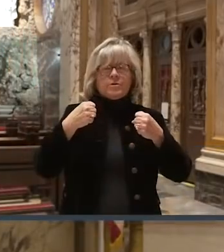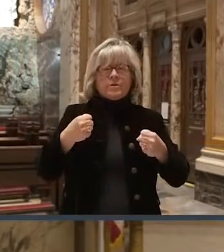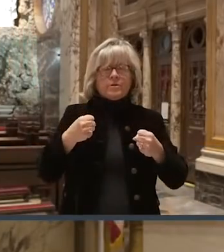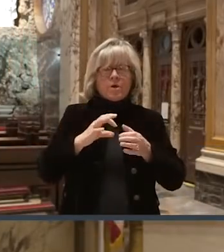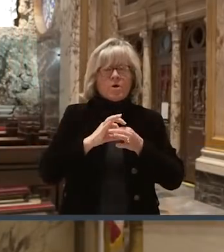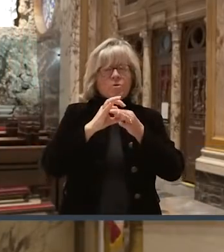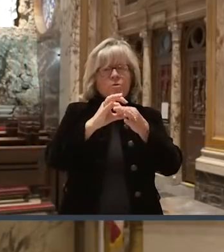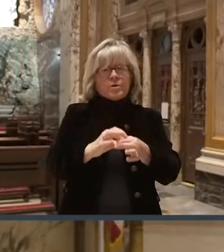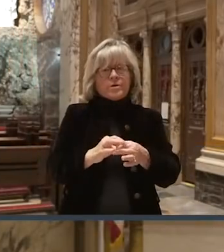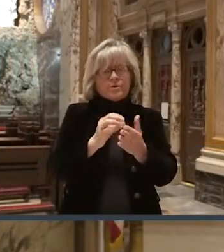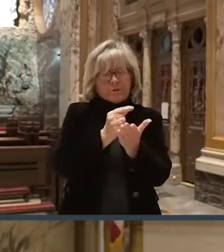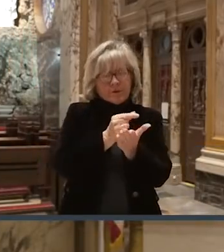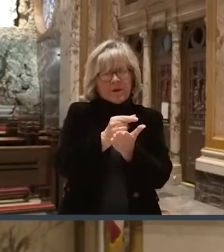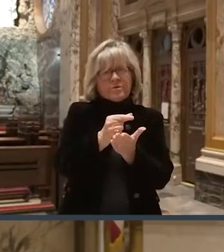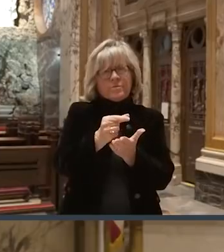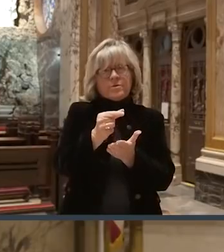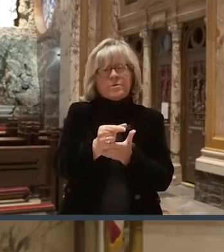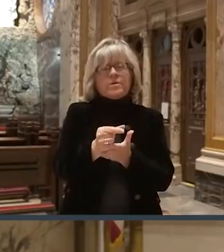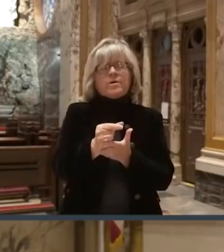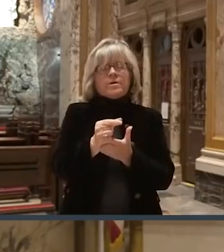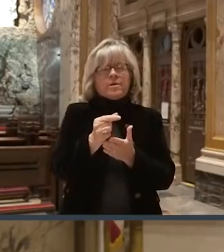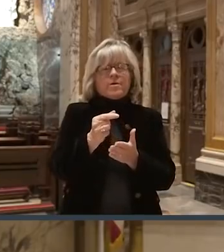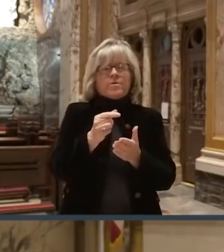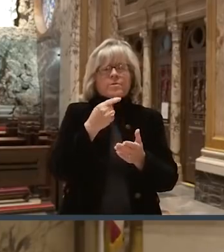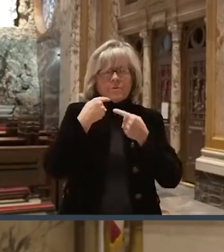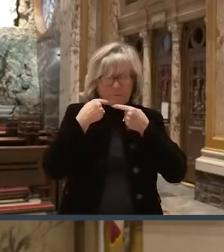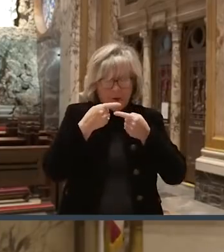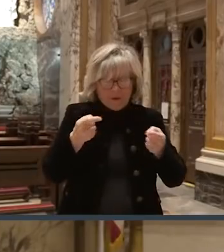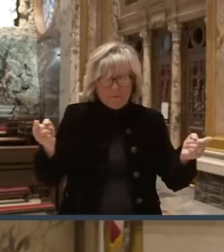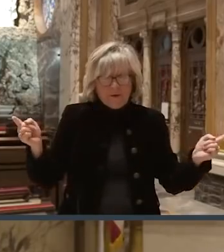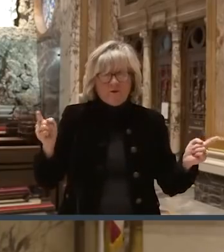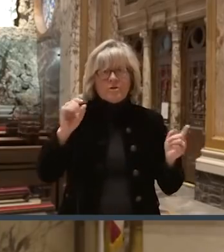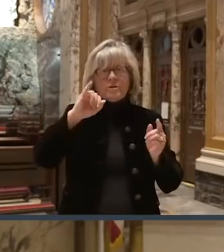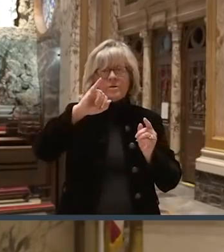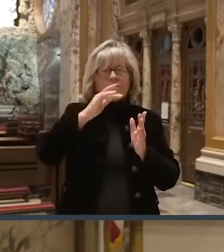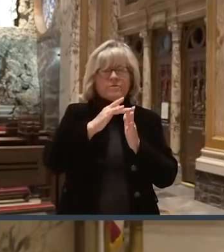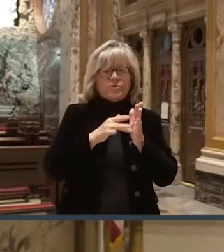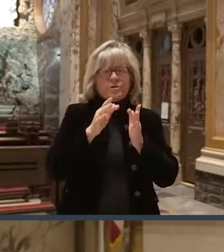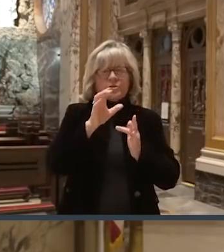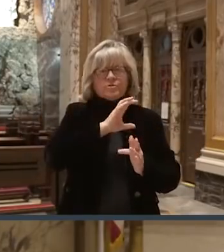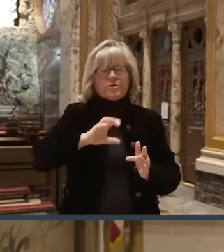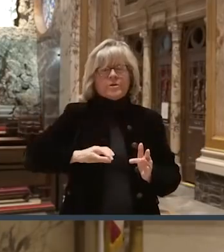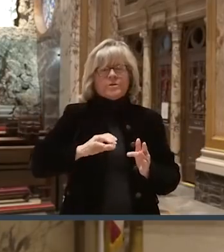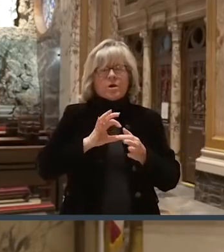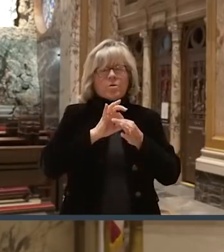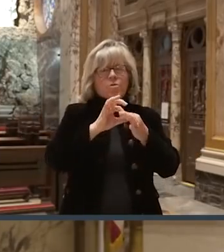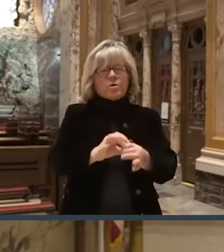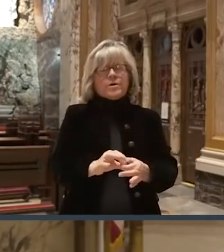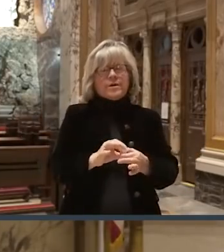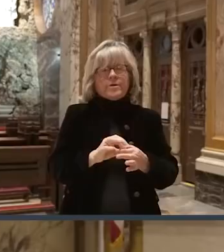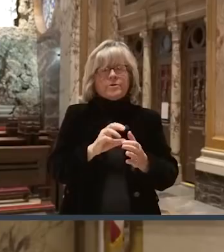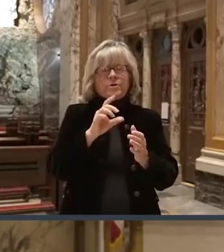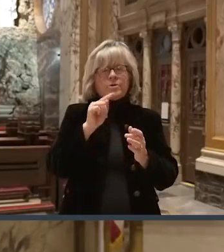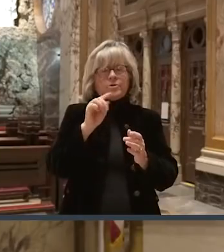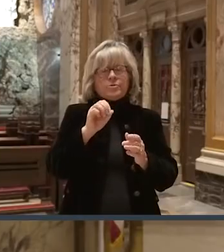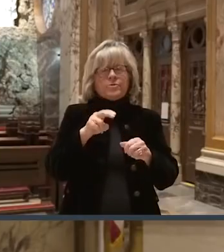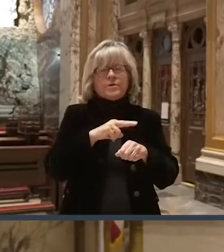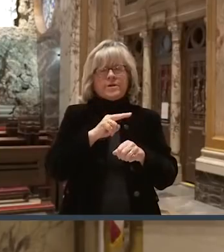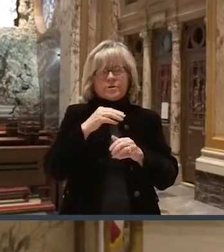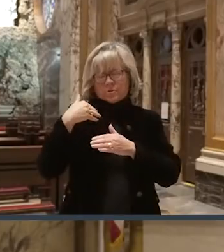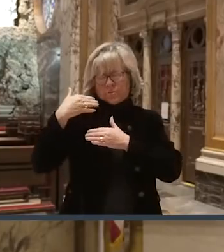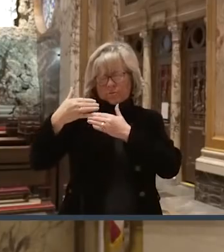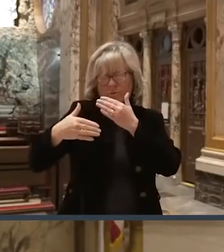my gospel and the proclamation of Jesus Christ, according to the revelation of the mystery kept secret for long